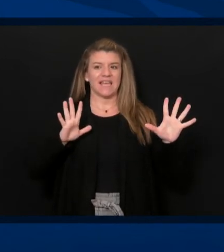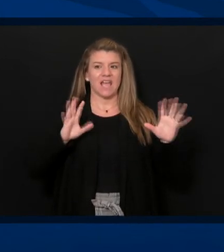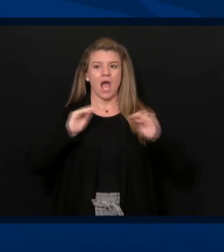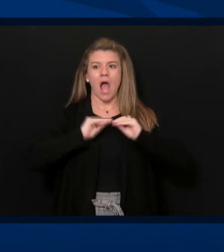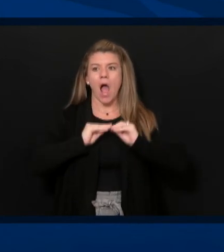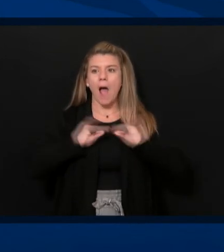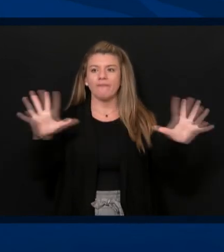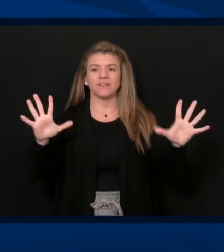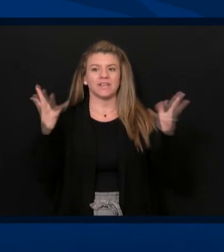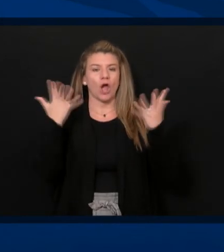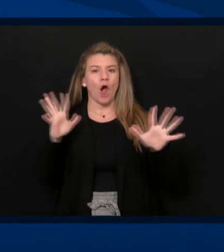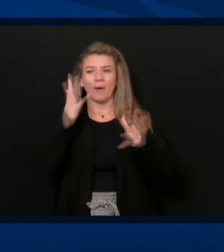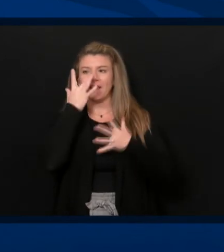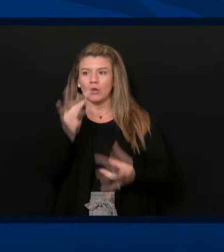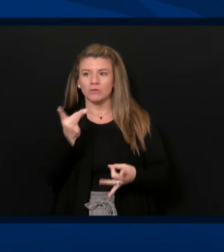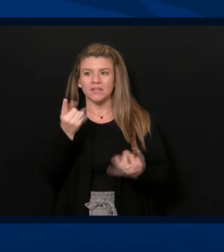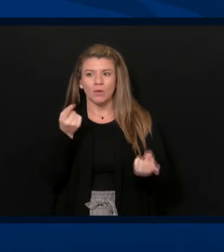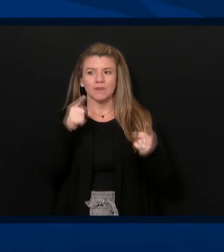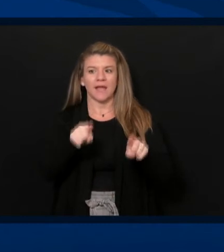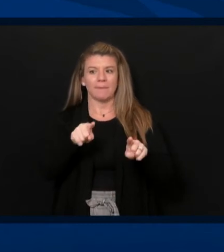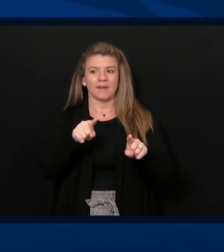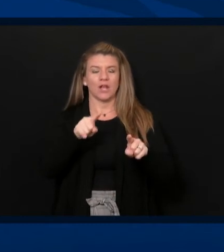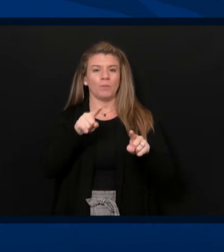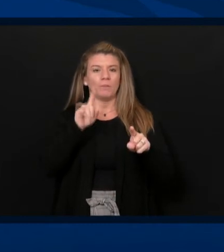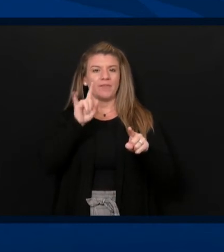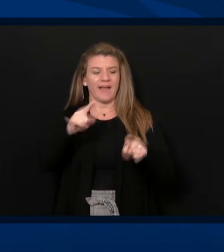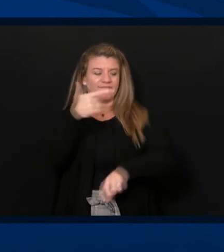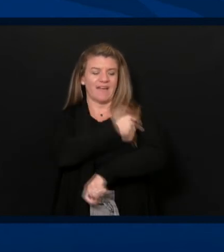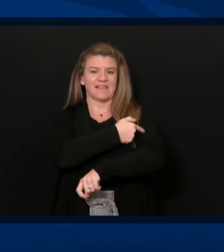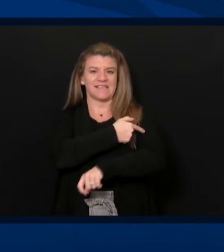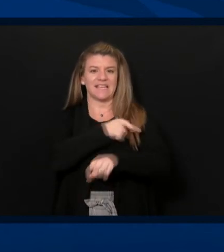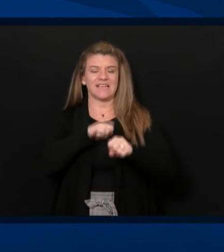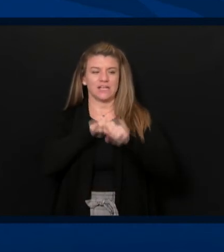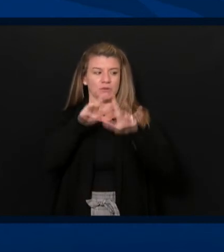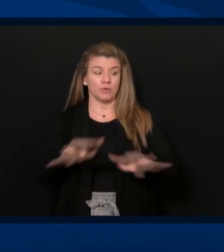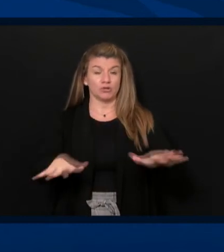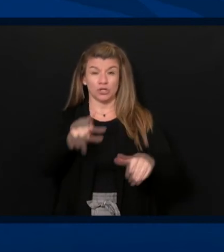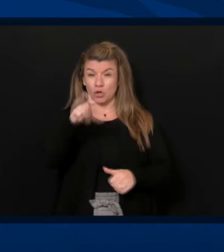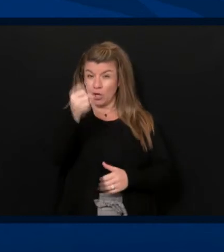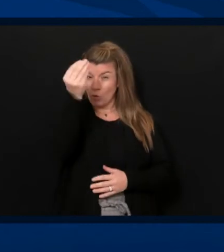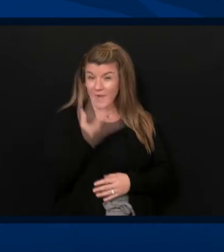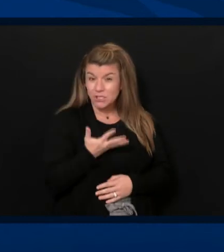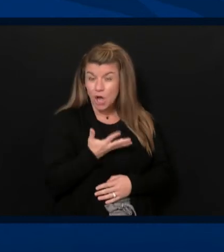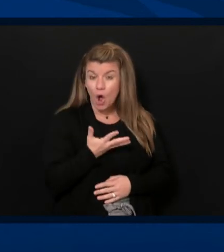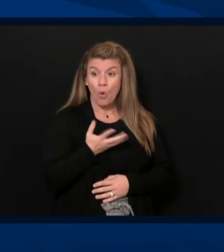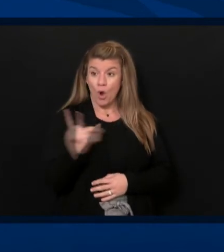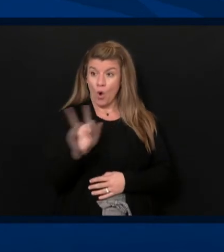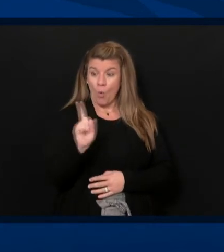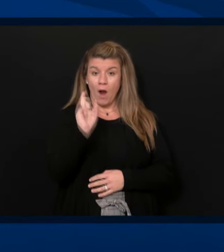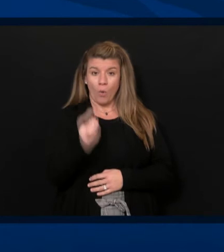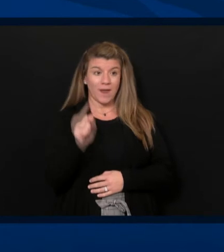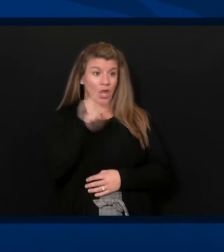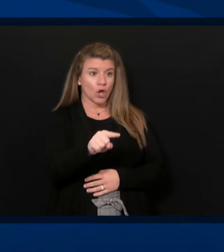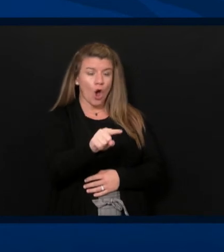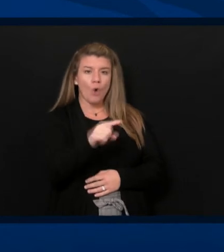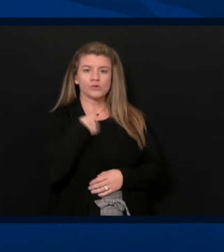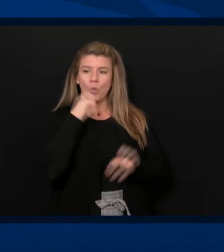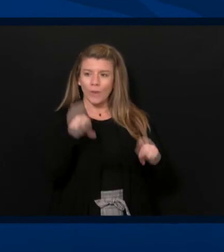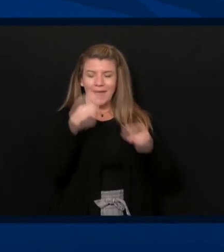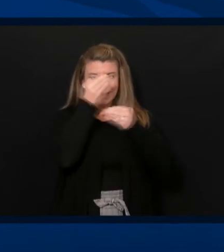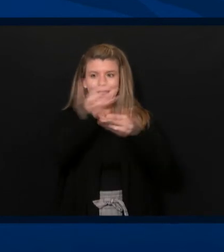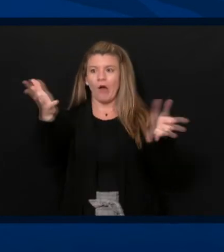very, very interested in what's going on with vaccine distribution. So can you let us know where we can go to start telling the stories